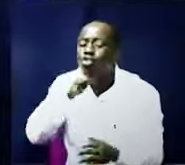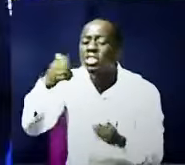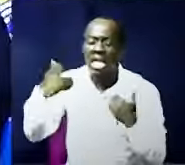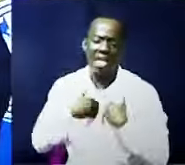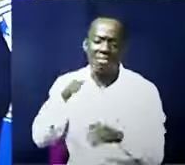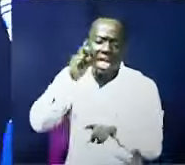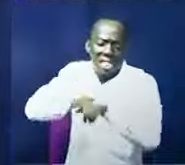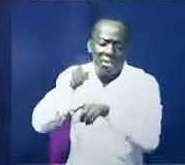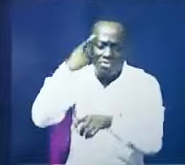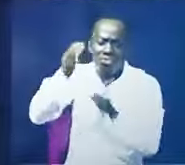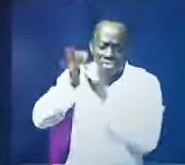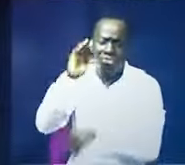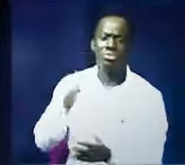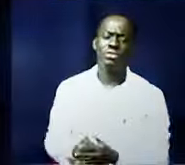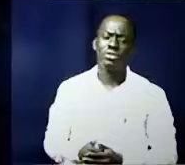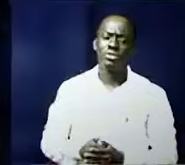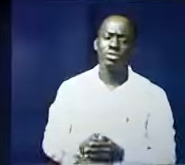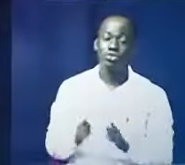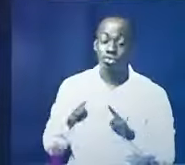When you pray,